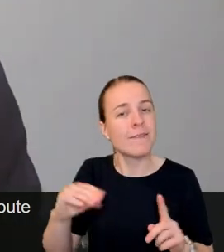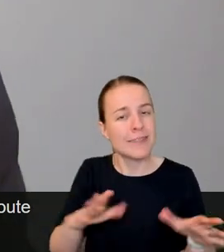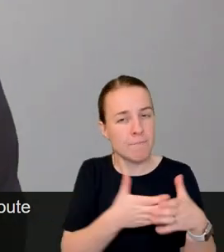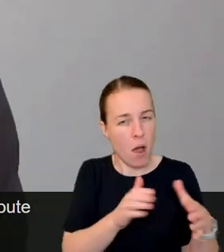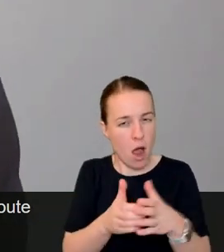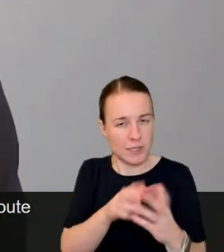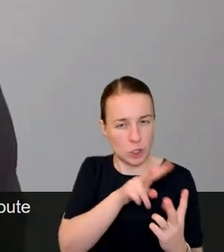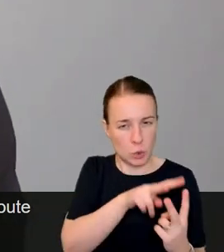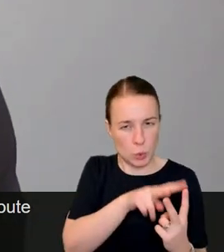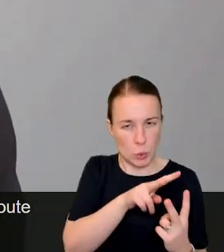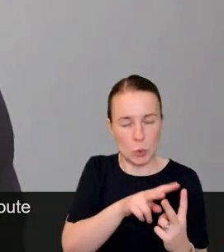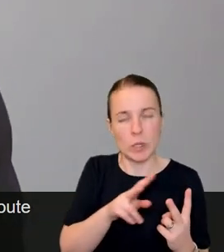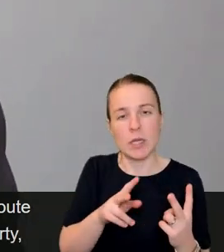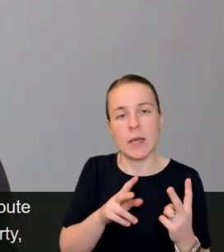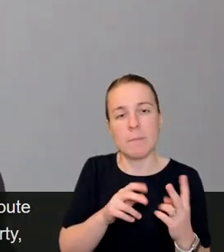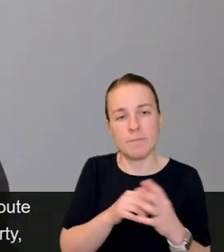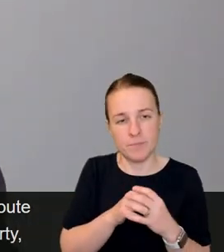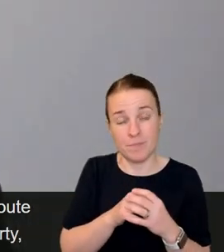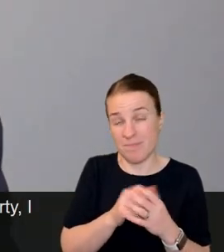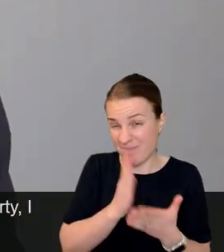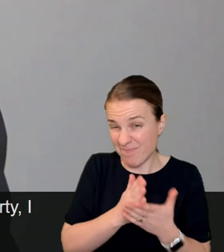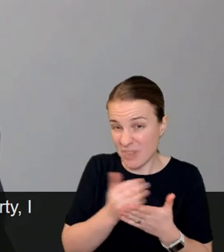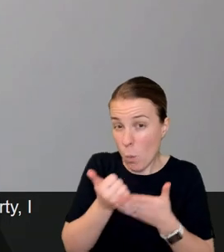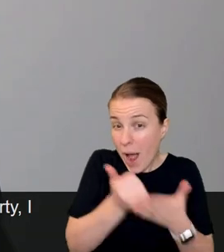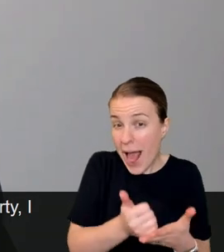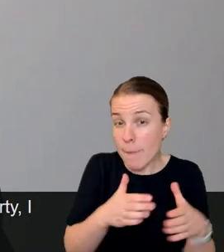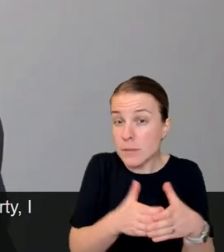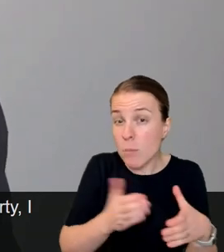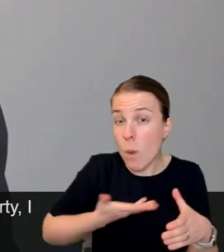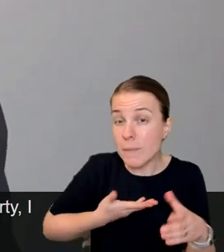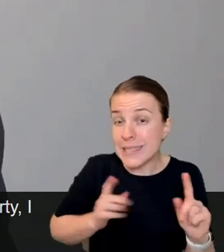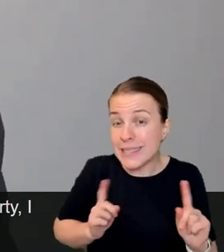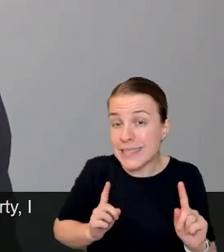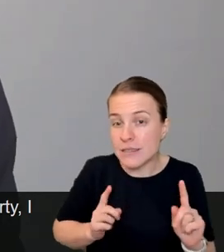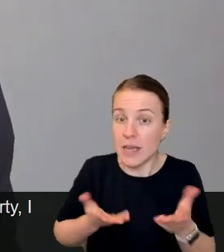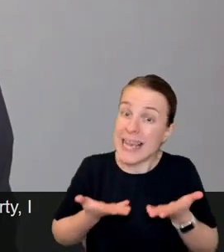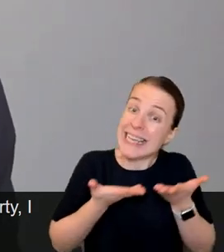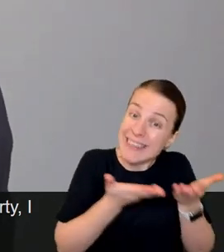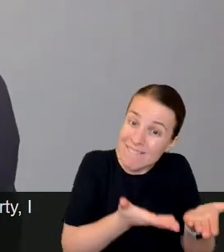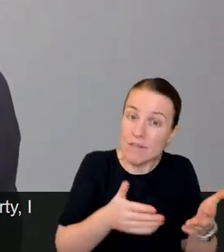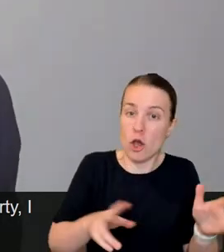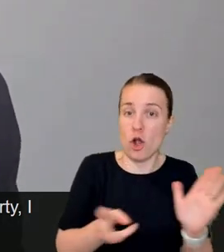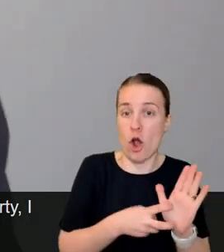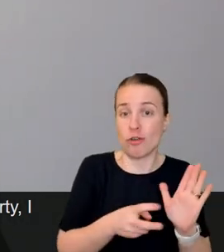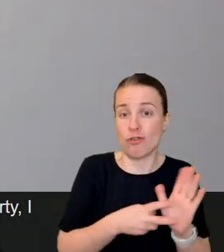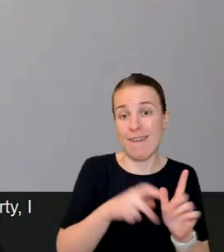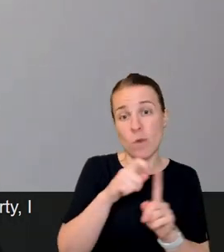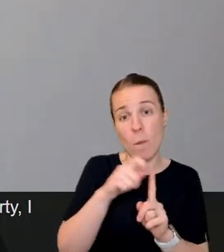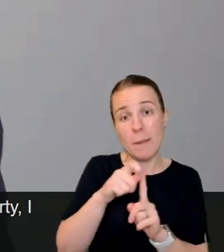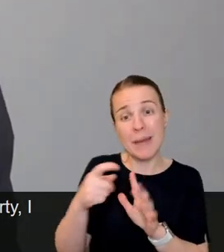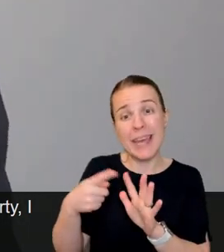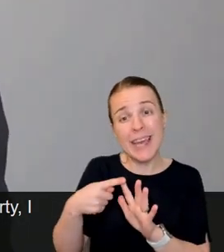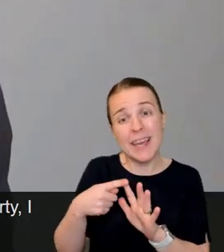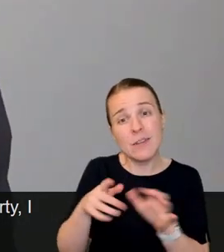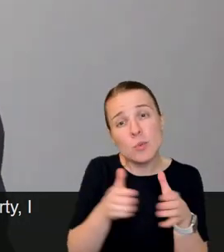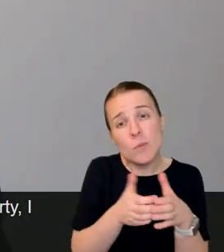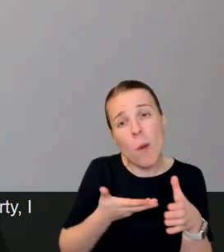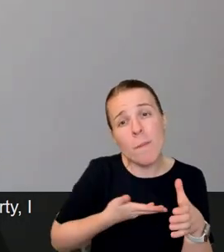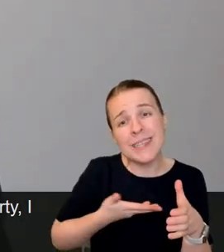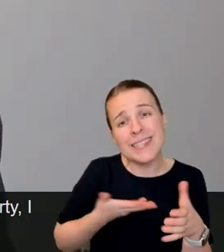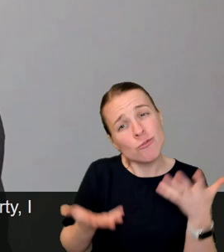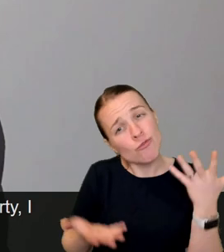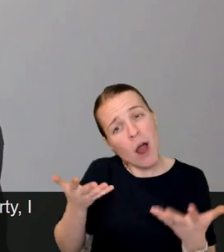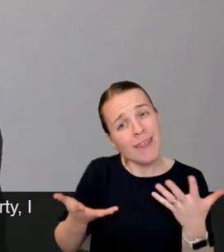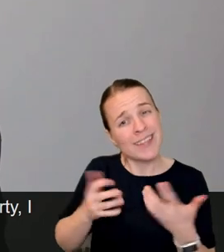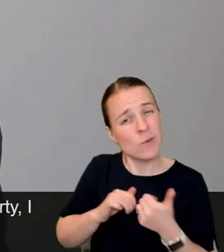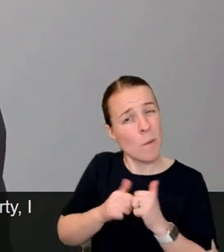helps small business. Giving the contracts for PPE to small businesses rather than to your mates you go